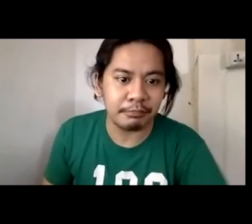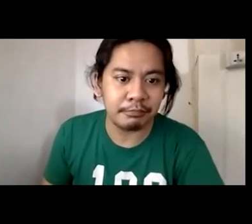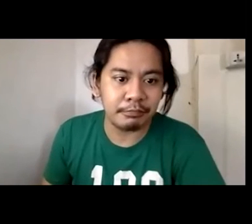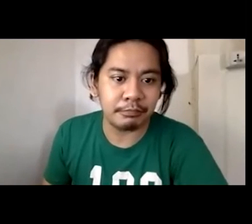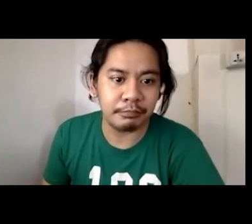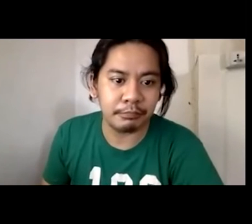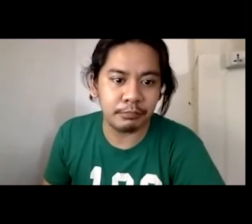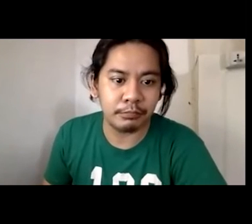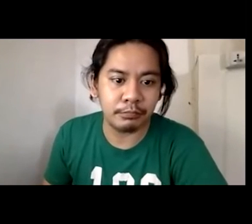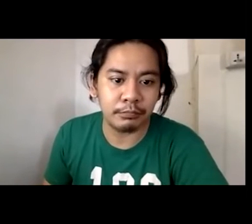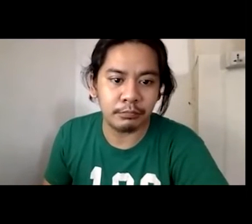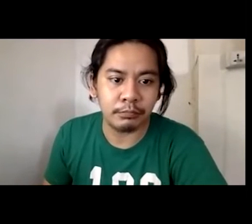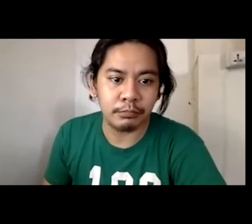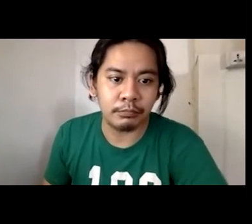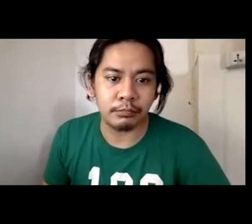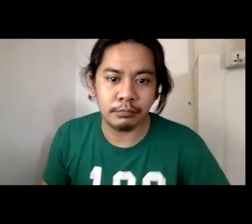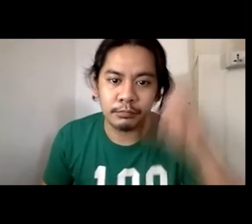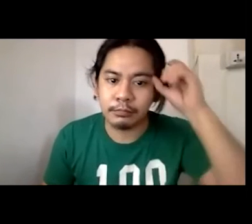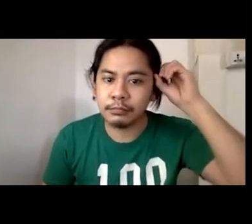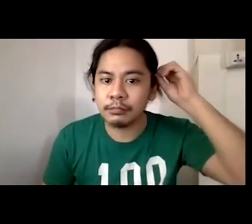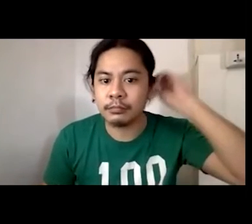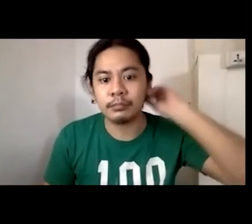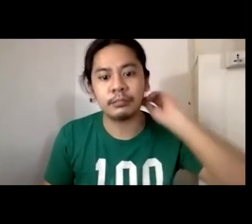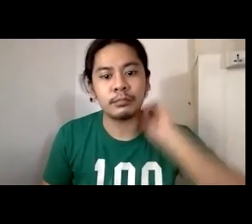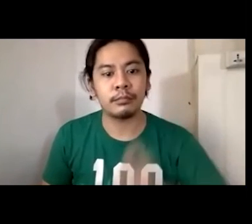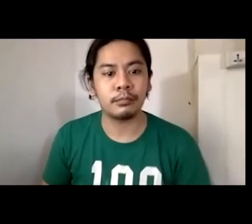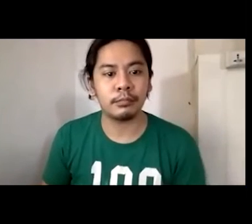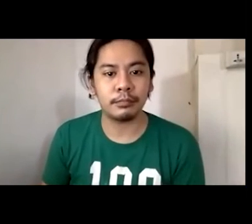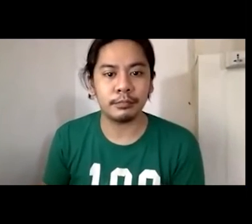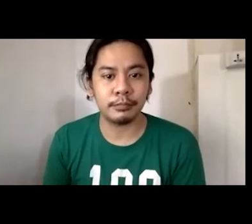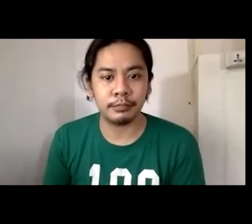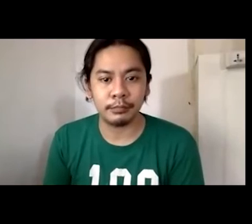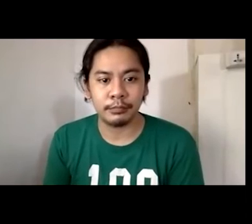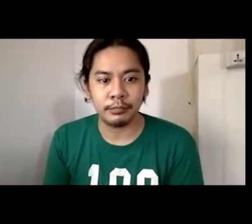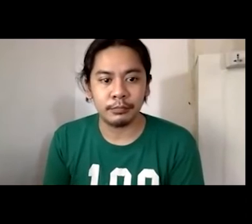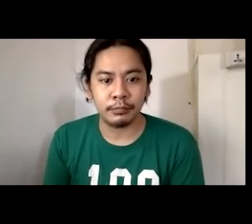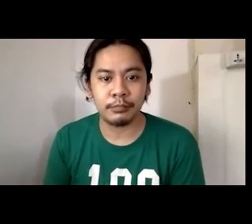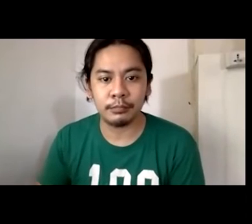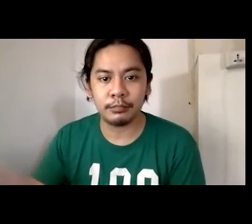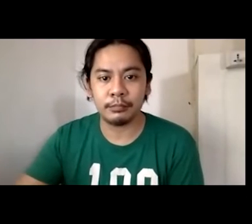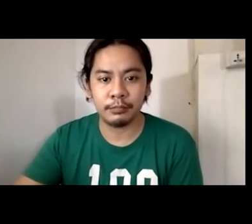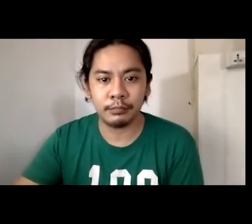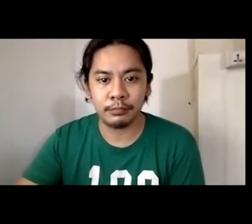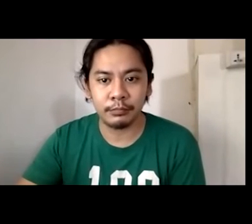a facial expression or not, depending on how we describe it.